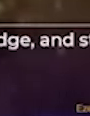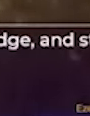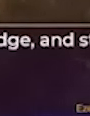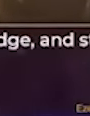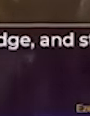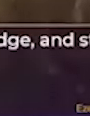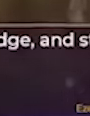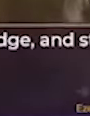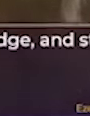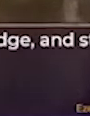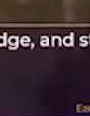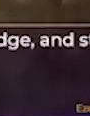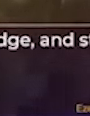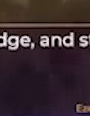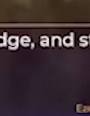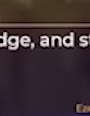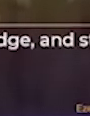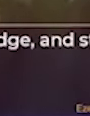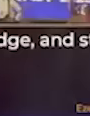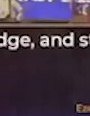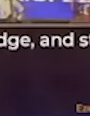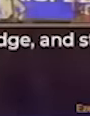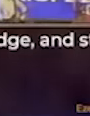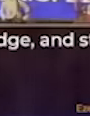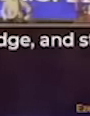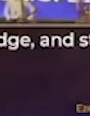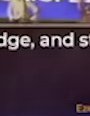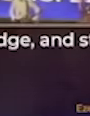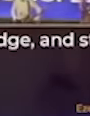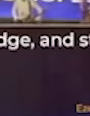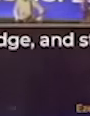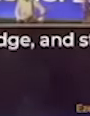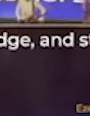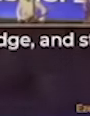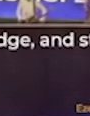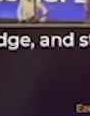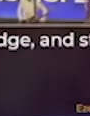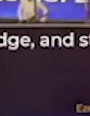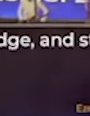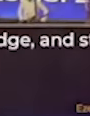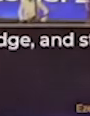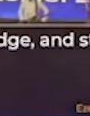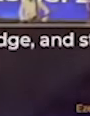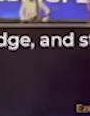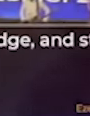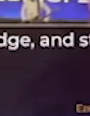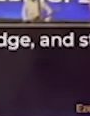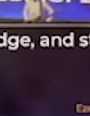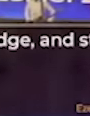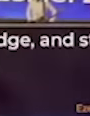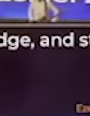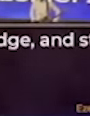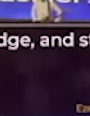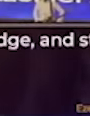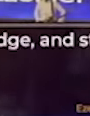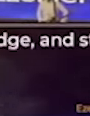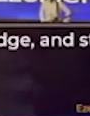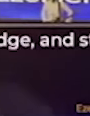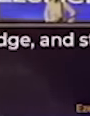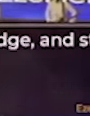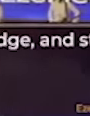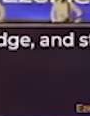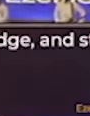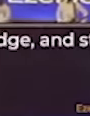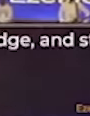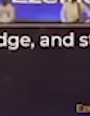available. It says, I sought for a man among them. Who are the them? Your siblings. Who are the